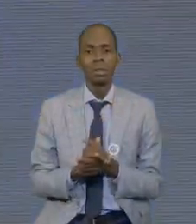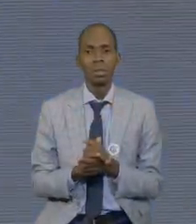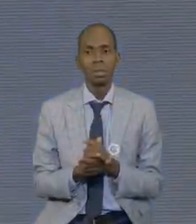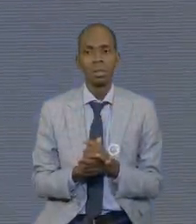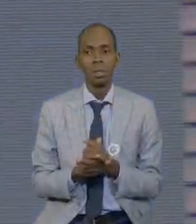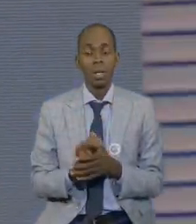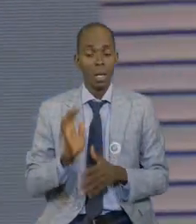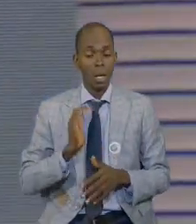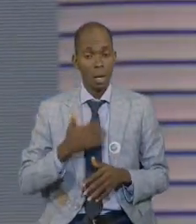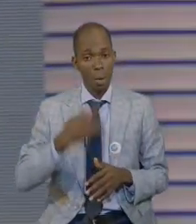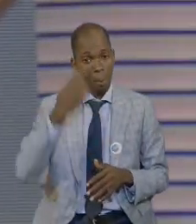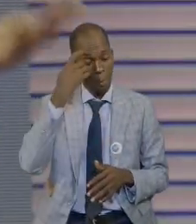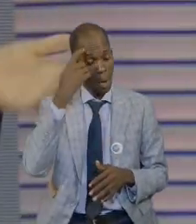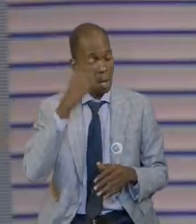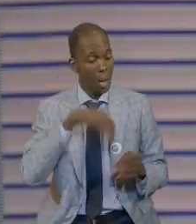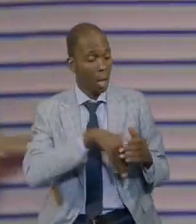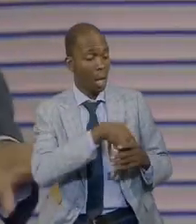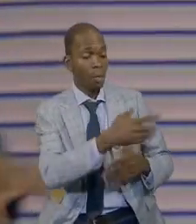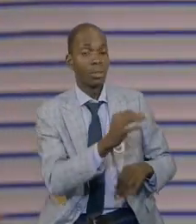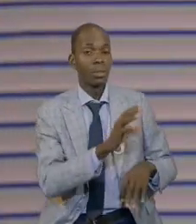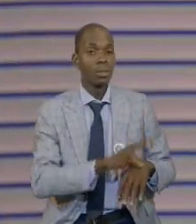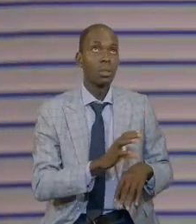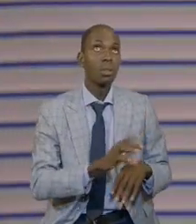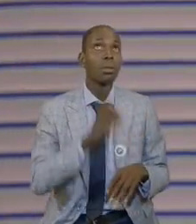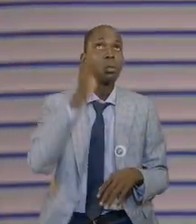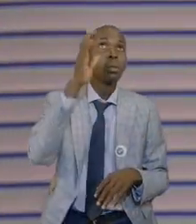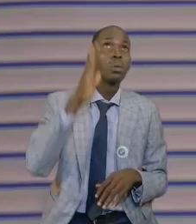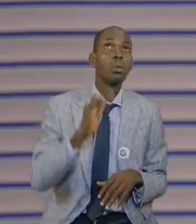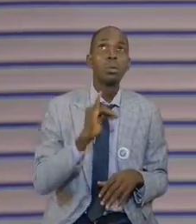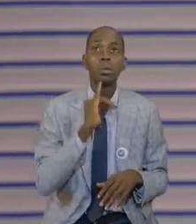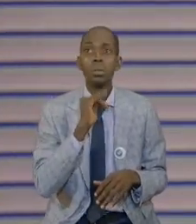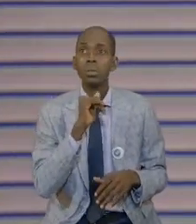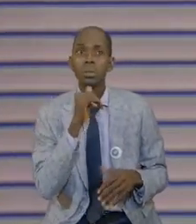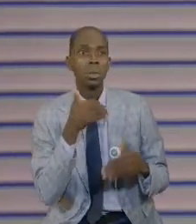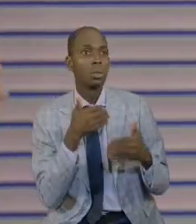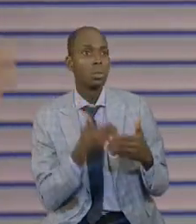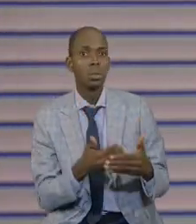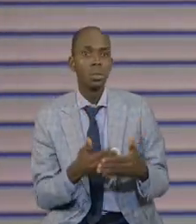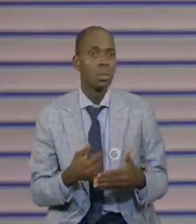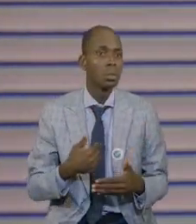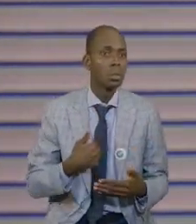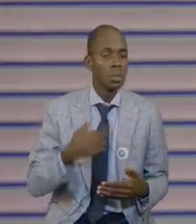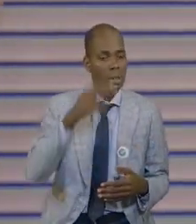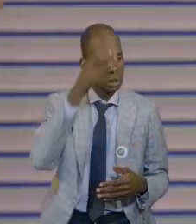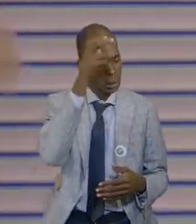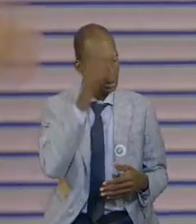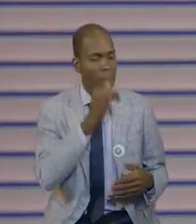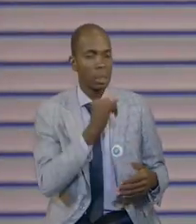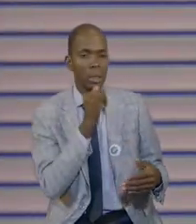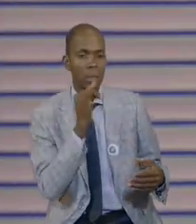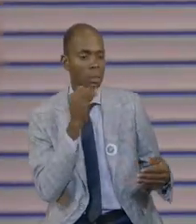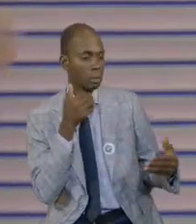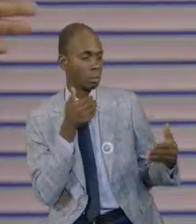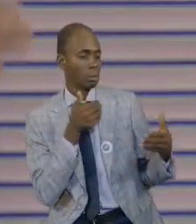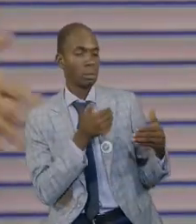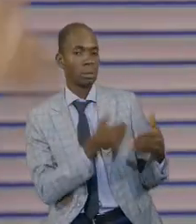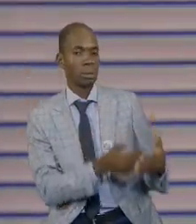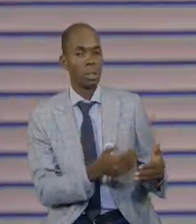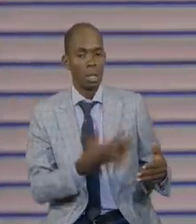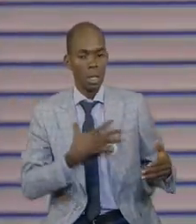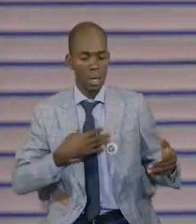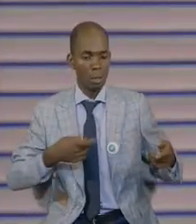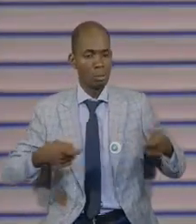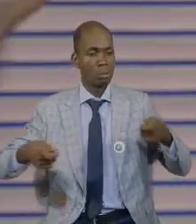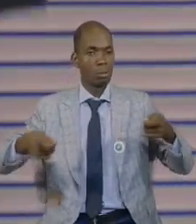utility outside the church God is not anywhere to be found Satan is having in the rule